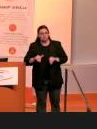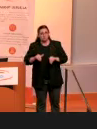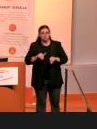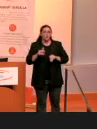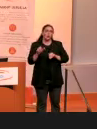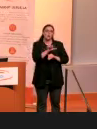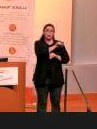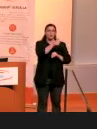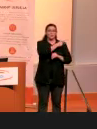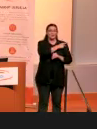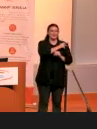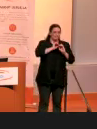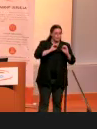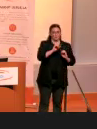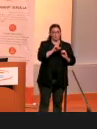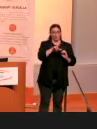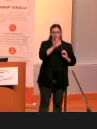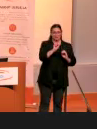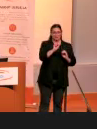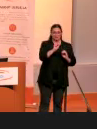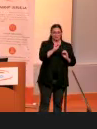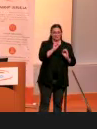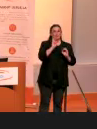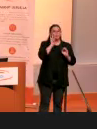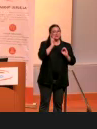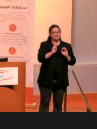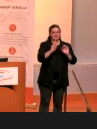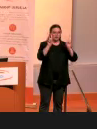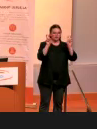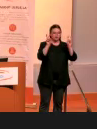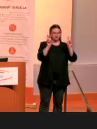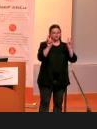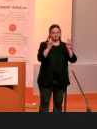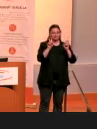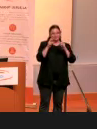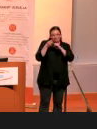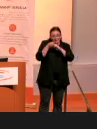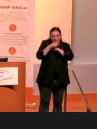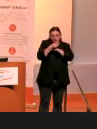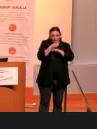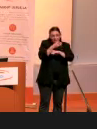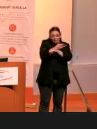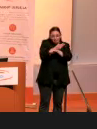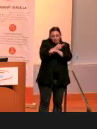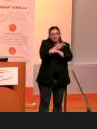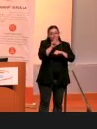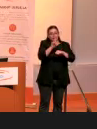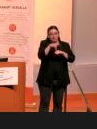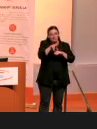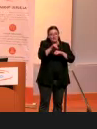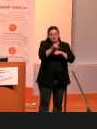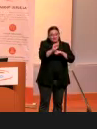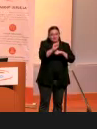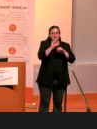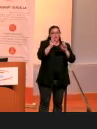at all, you can see that you have some of the risky lipid factors. So, for instance,